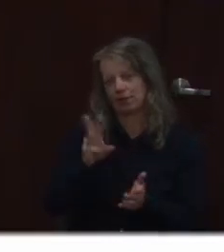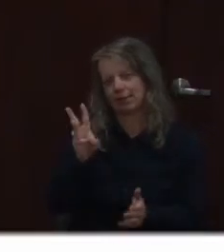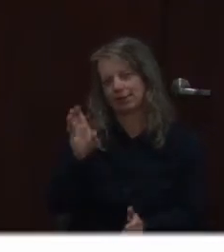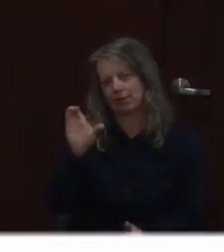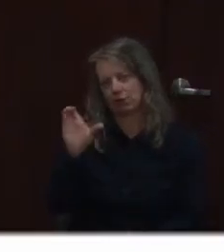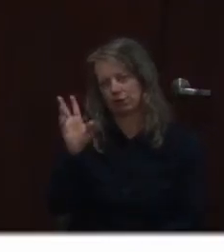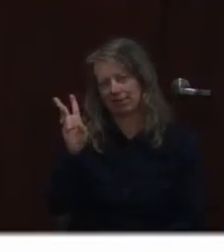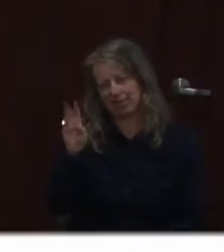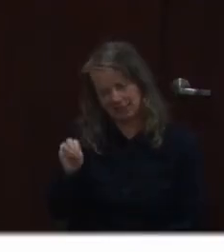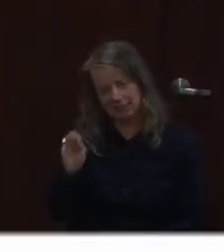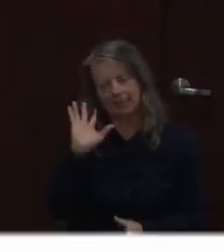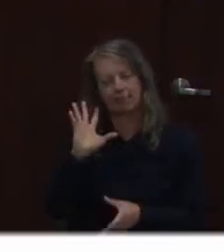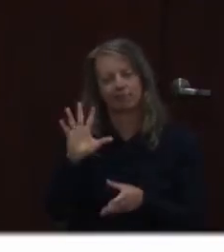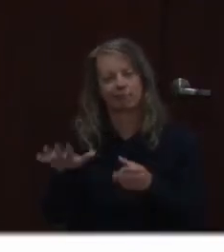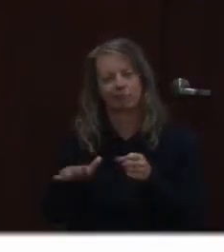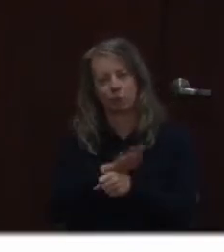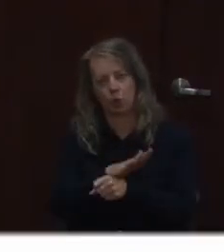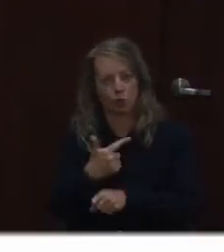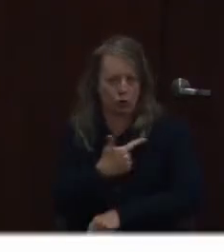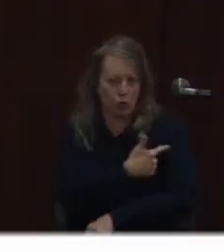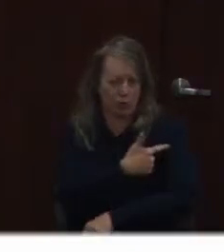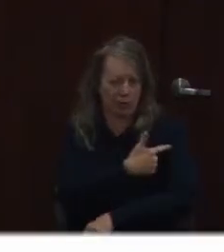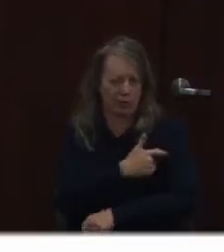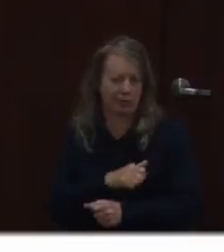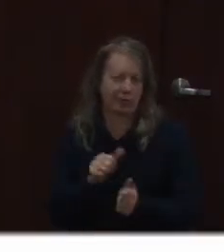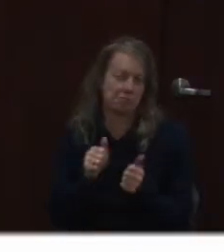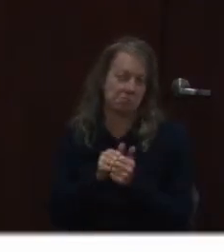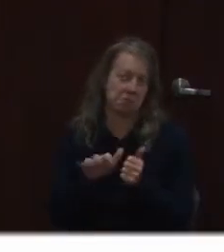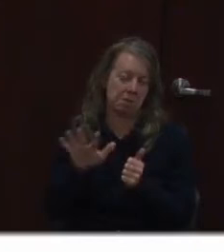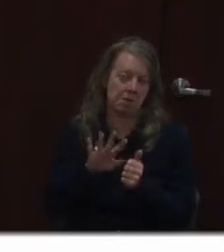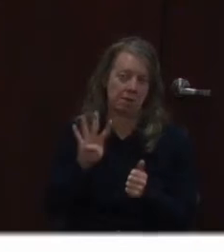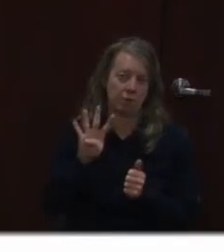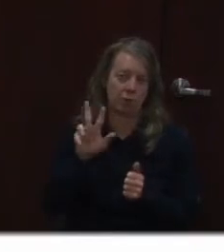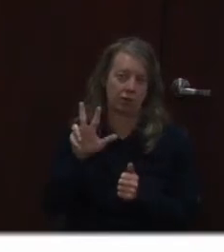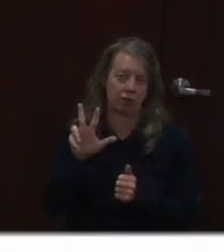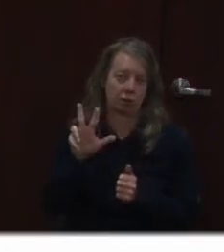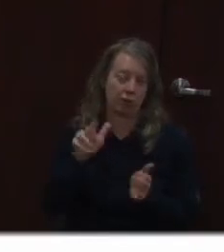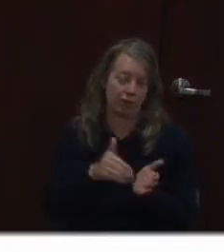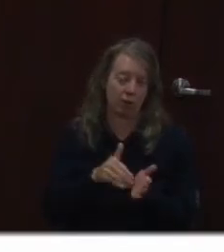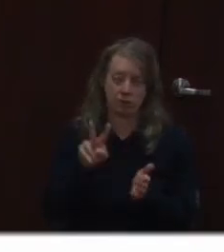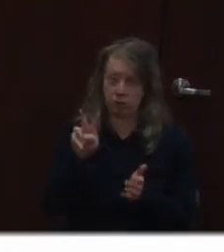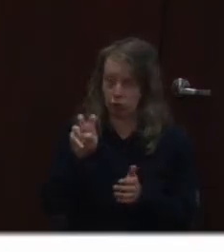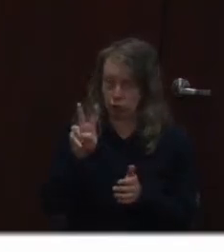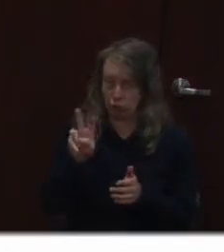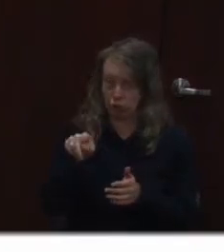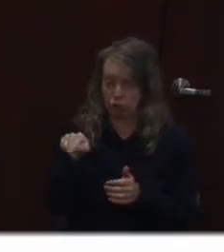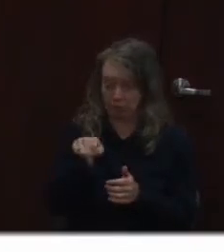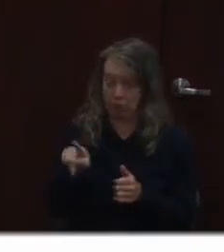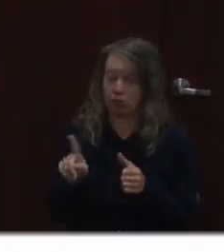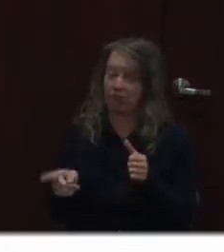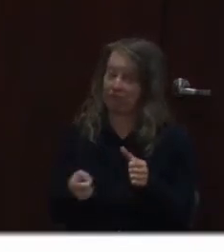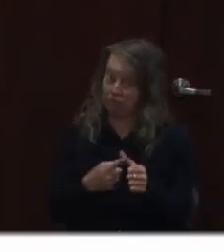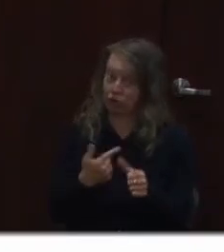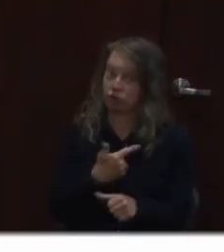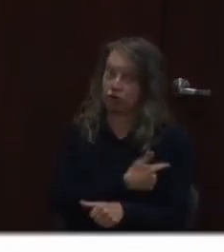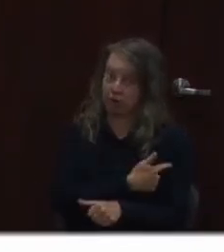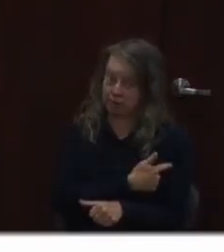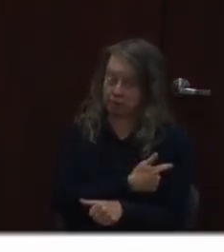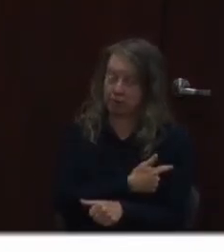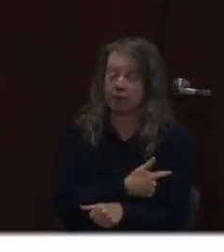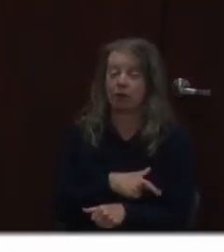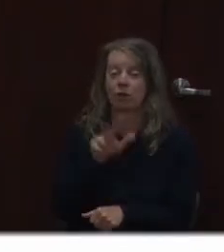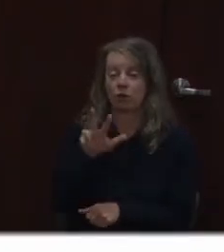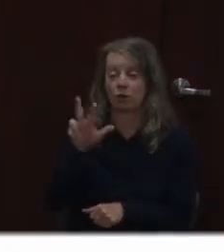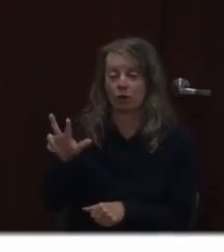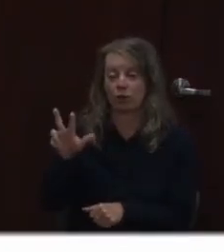77,660 total doses, with roughly 43,200 of those being first doses,